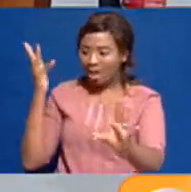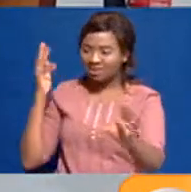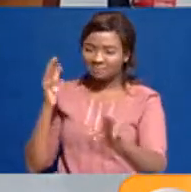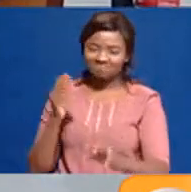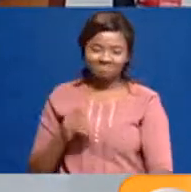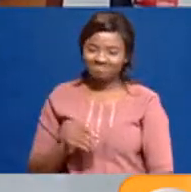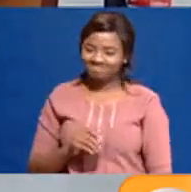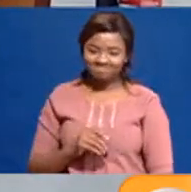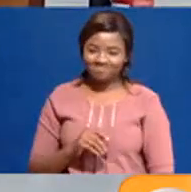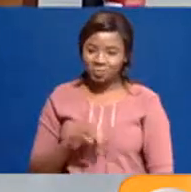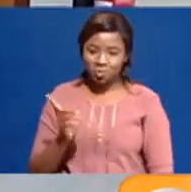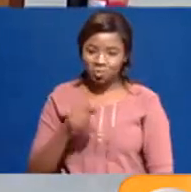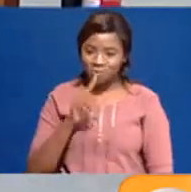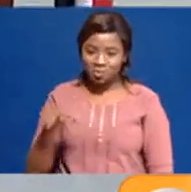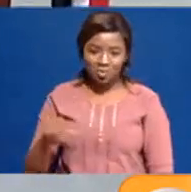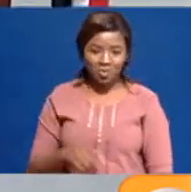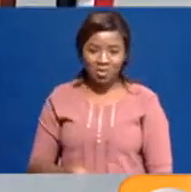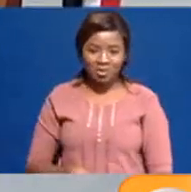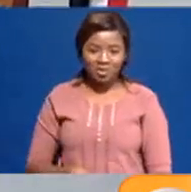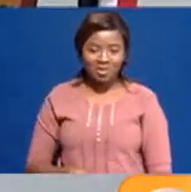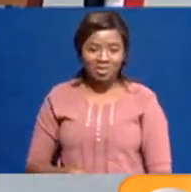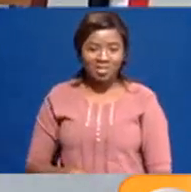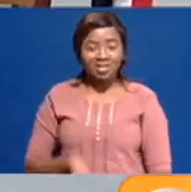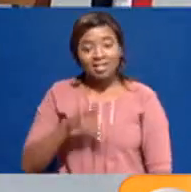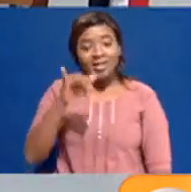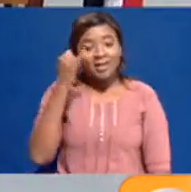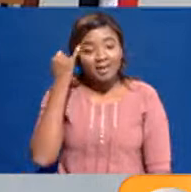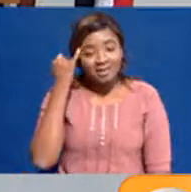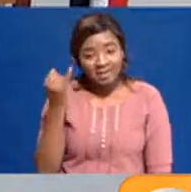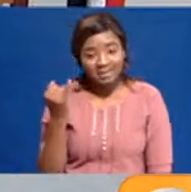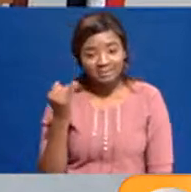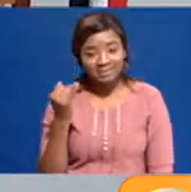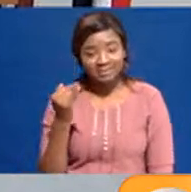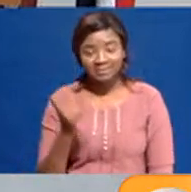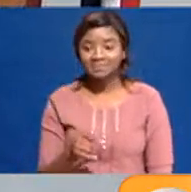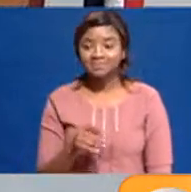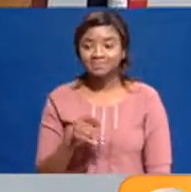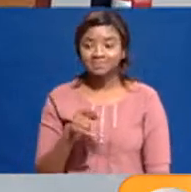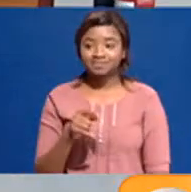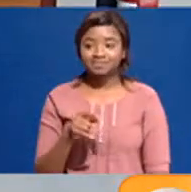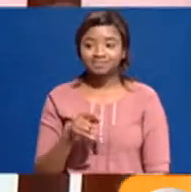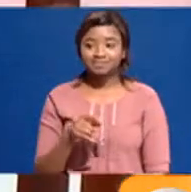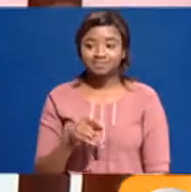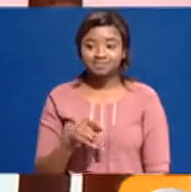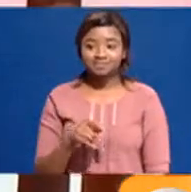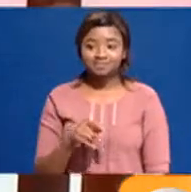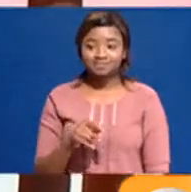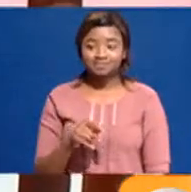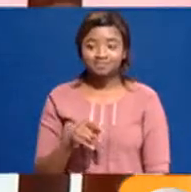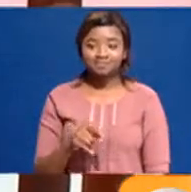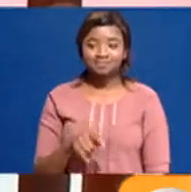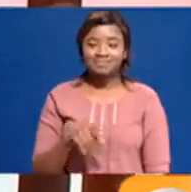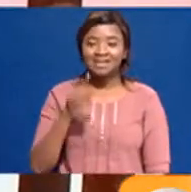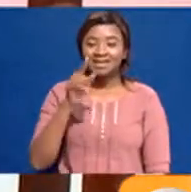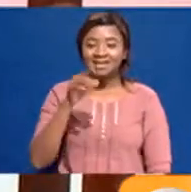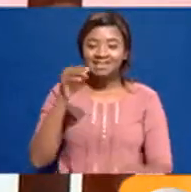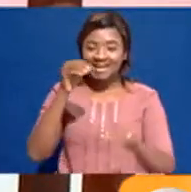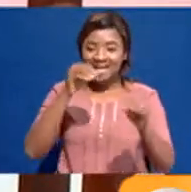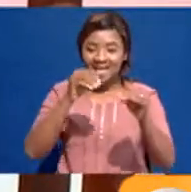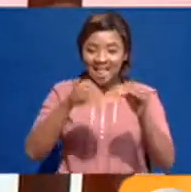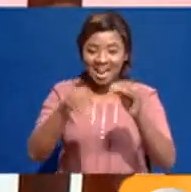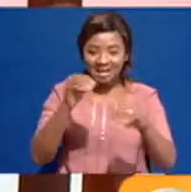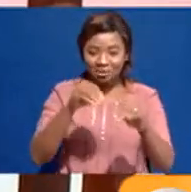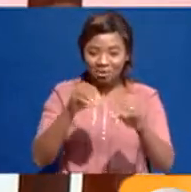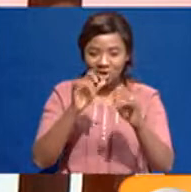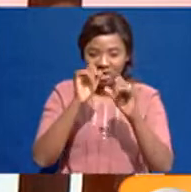because this was an election. And even if it was rigged, it was very